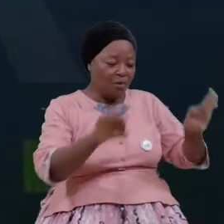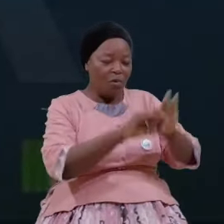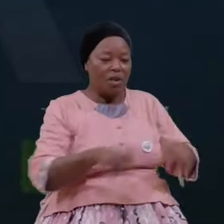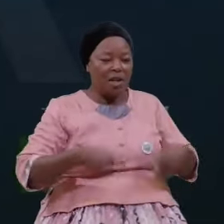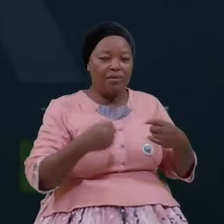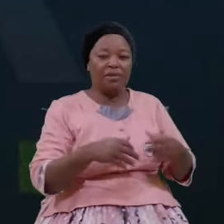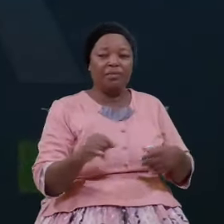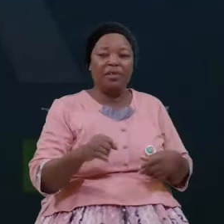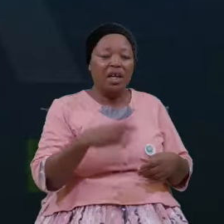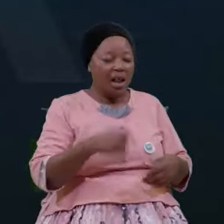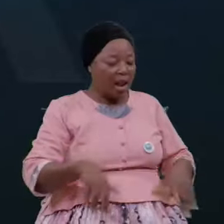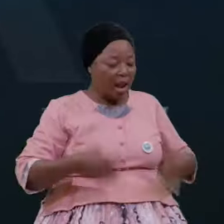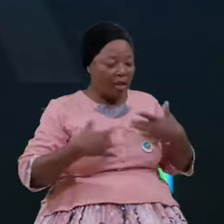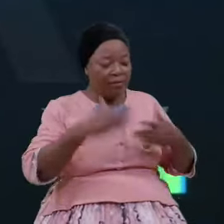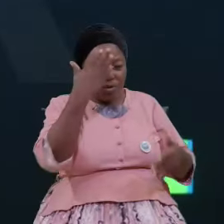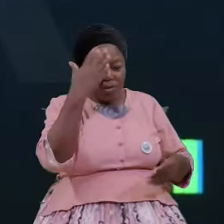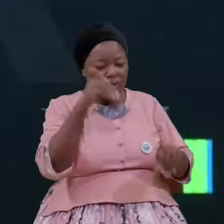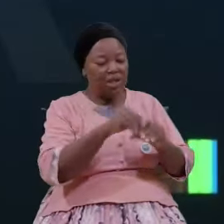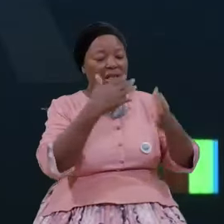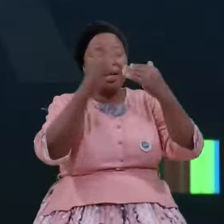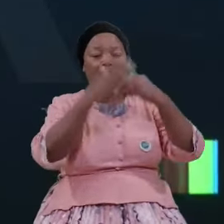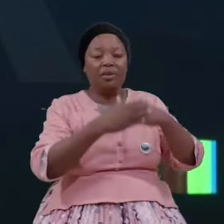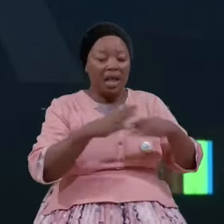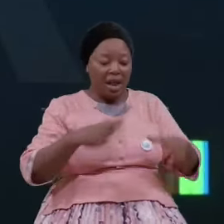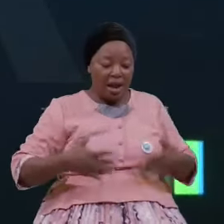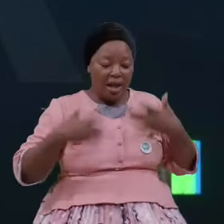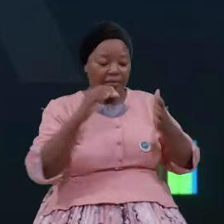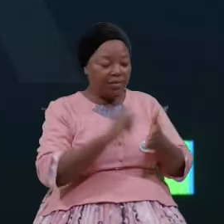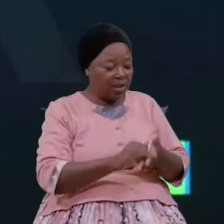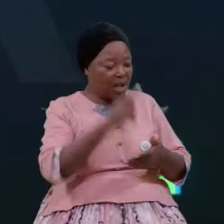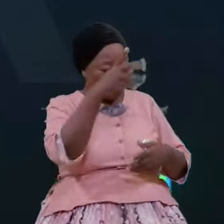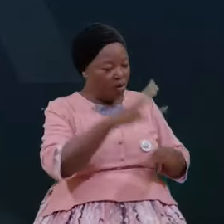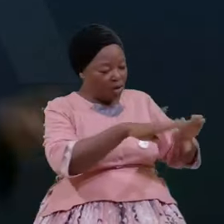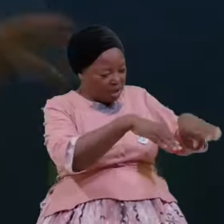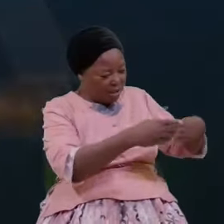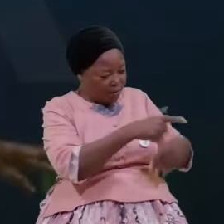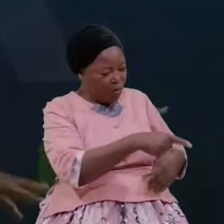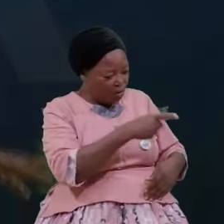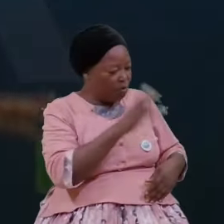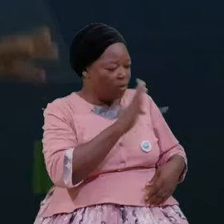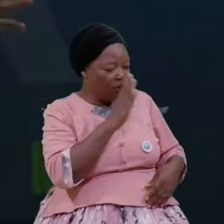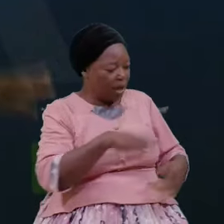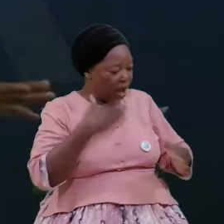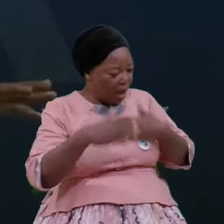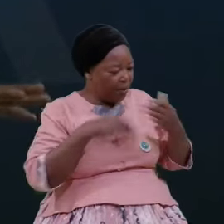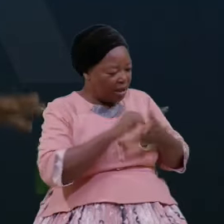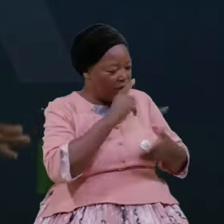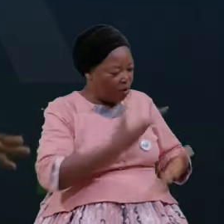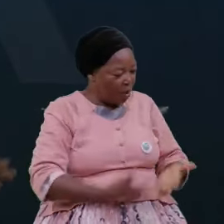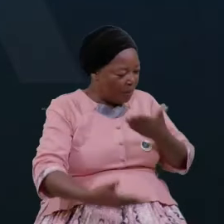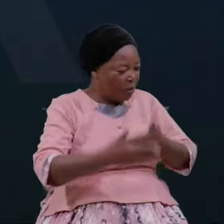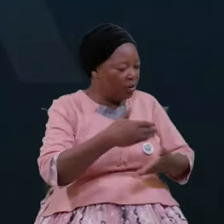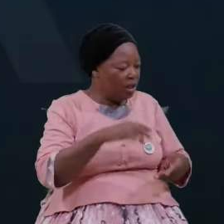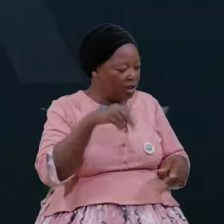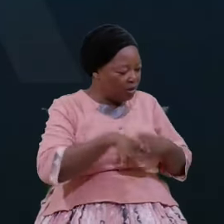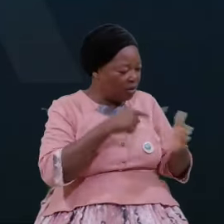heaven. Life that God gives you, you'll be happy you were born into this world,